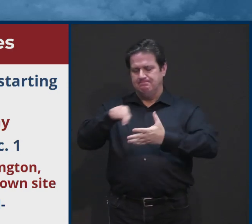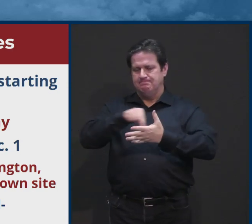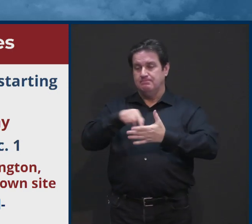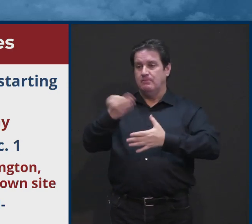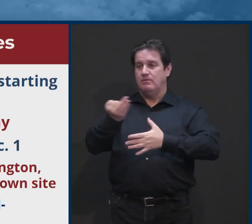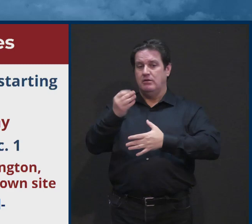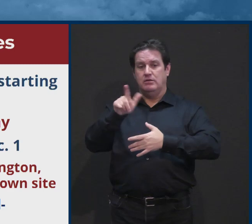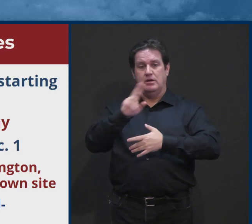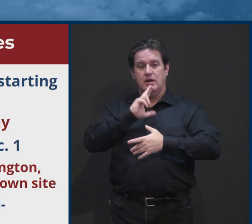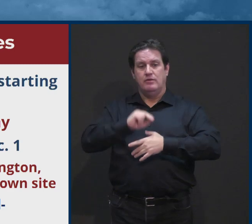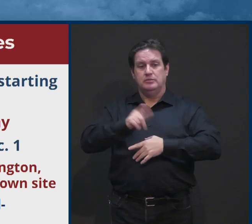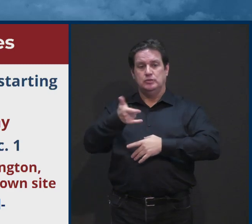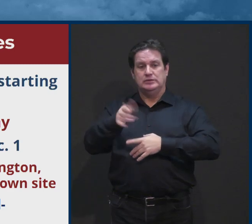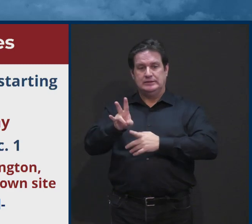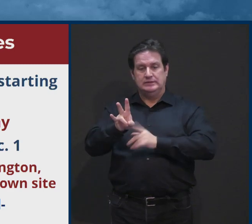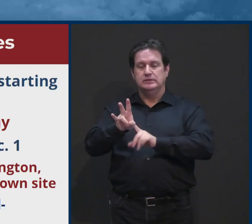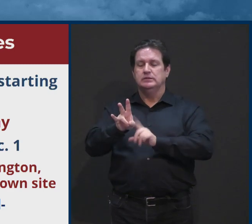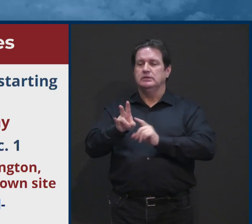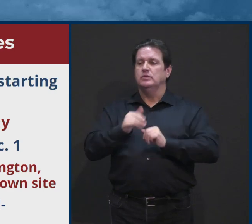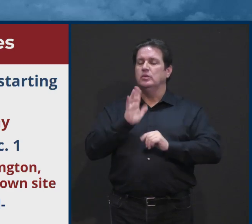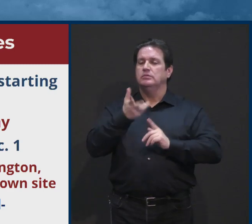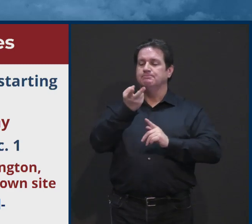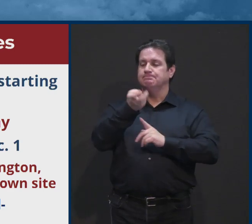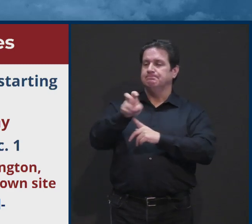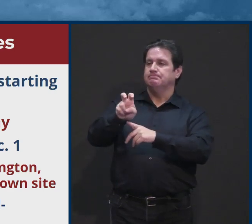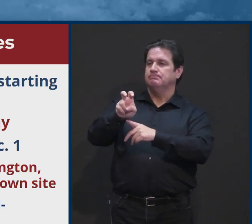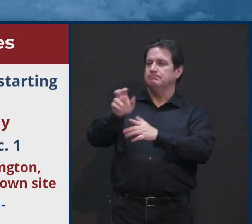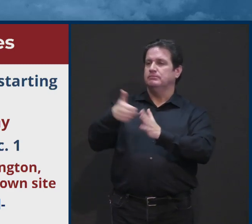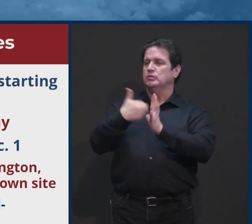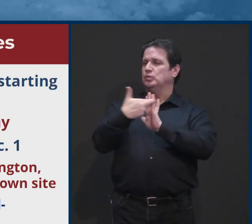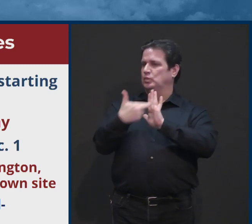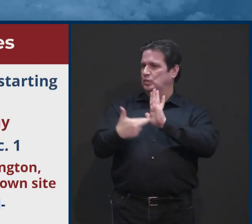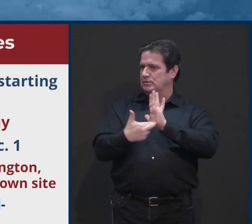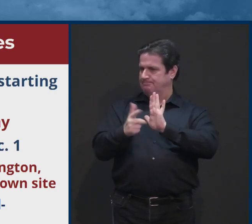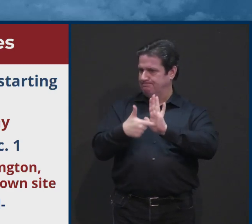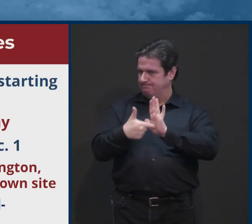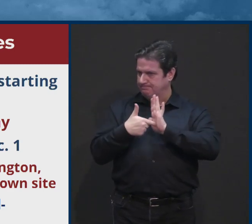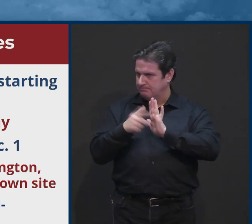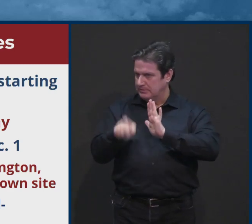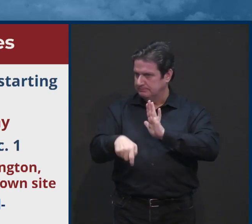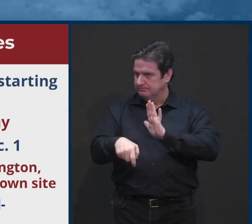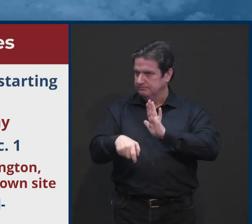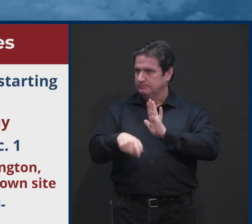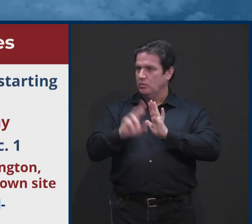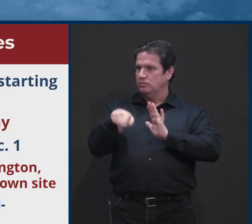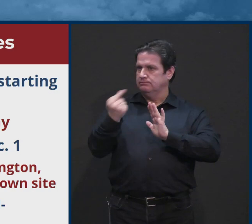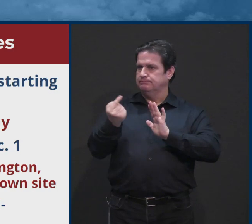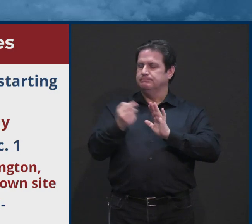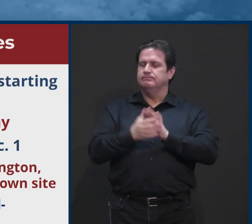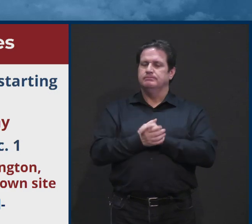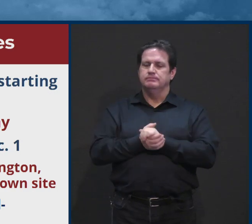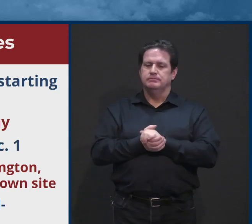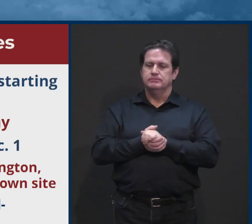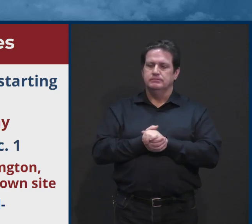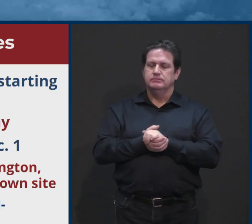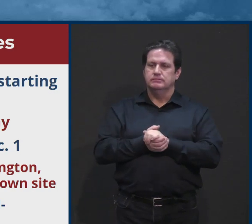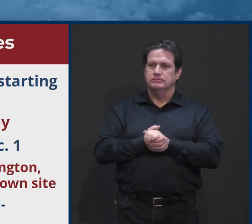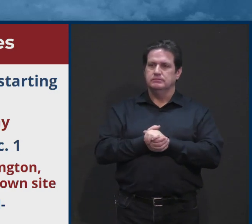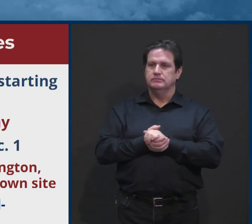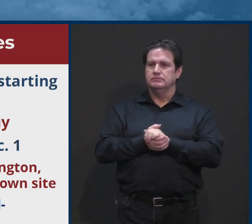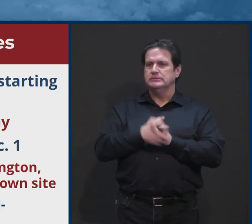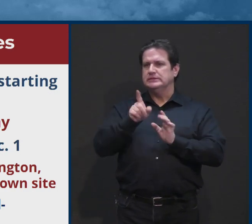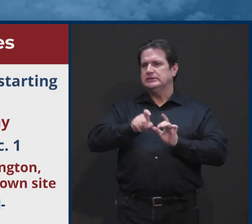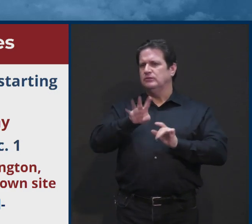November 27th, they're going to transition to a registration-based system only. They'll be able to test